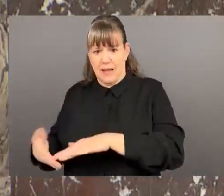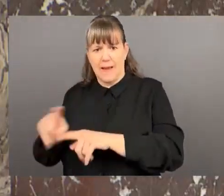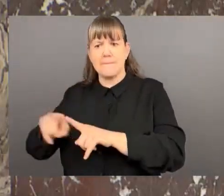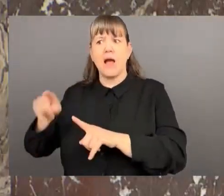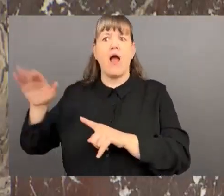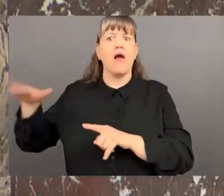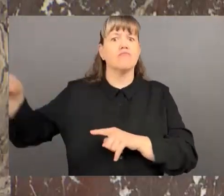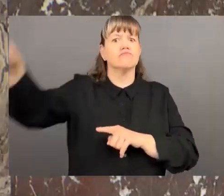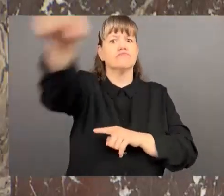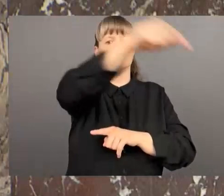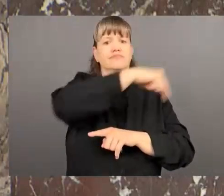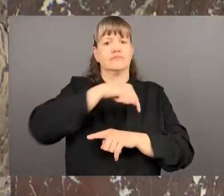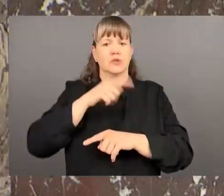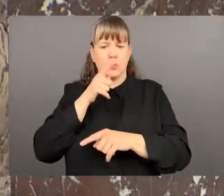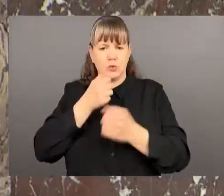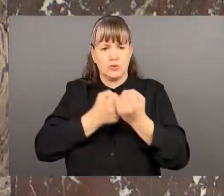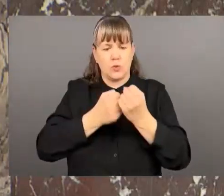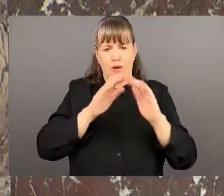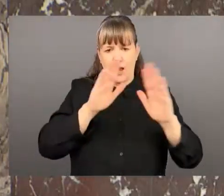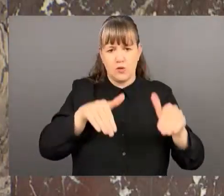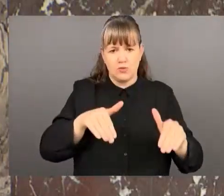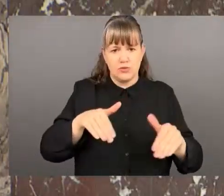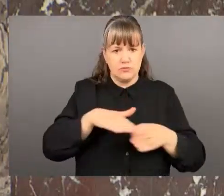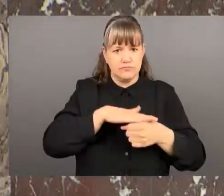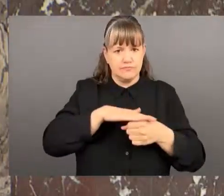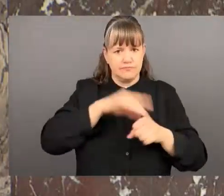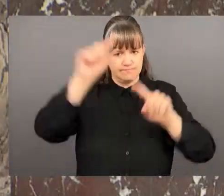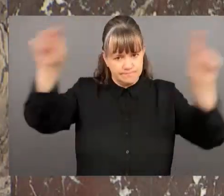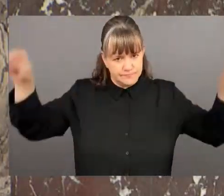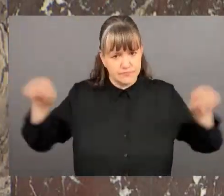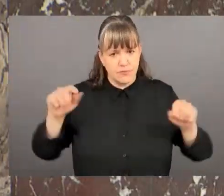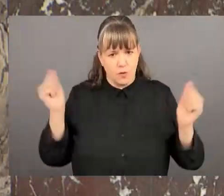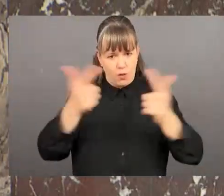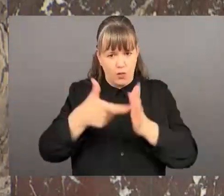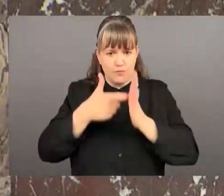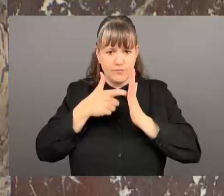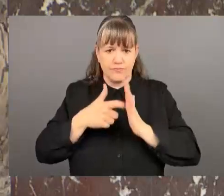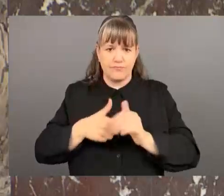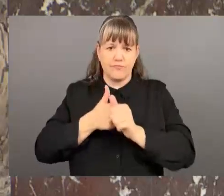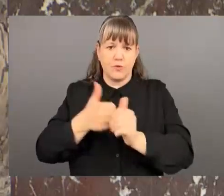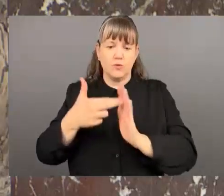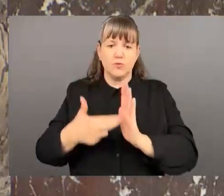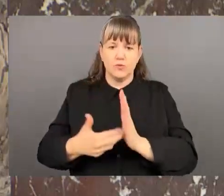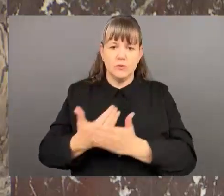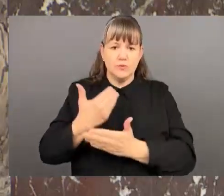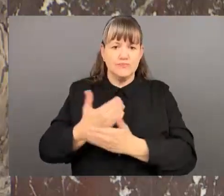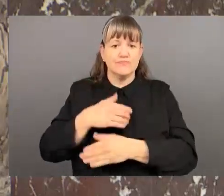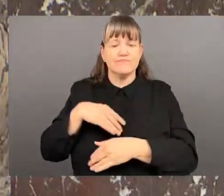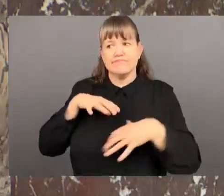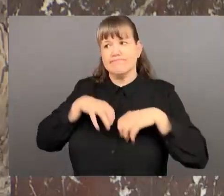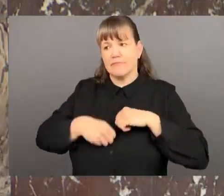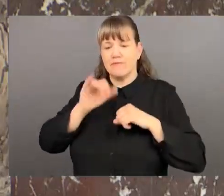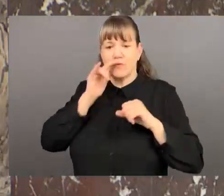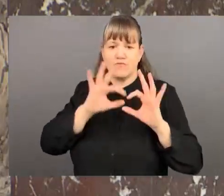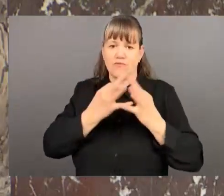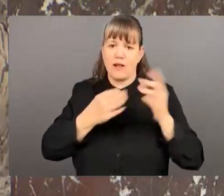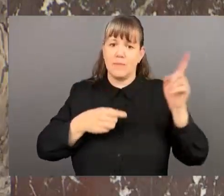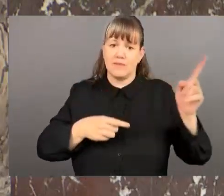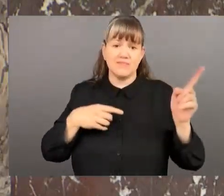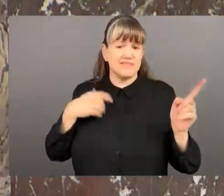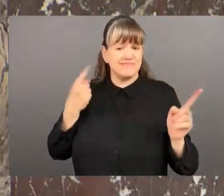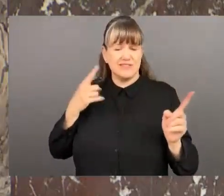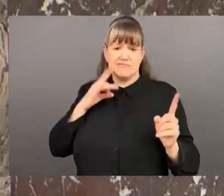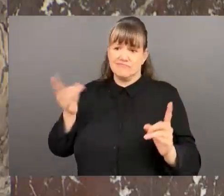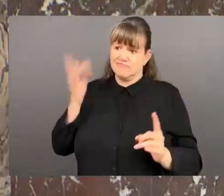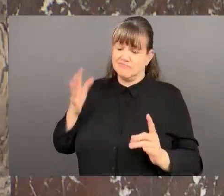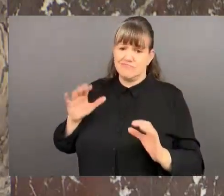goes out to this family. But this tragic incident has changed the way supportive housing sites operate, and now